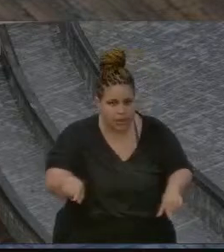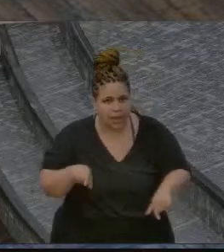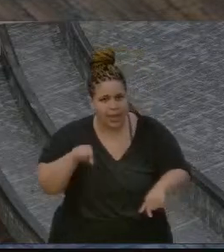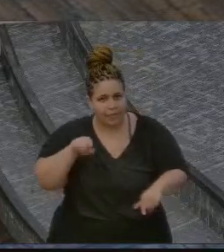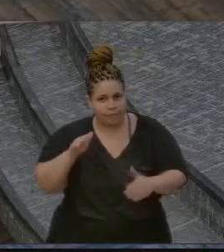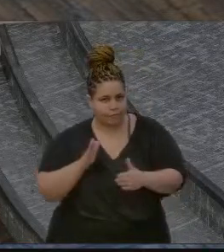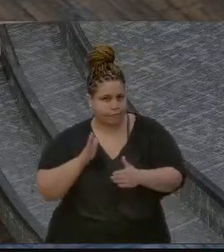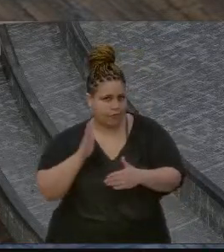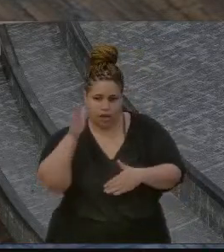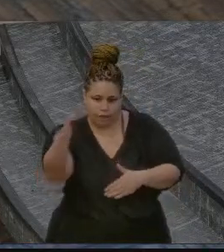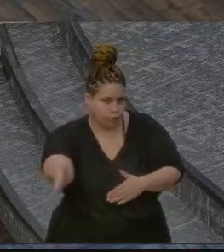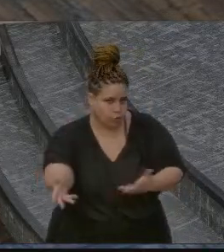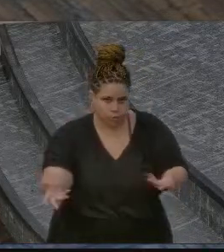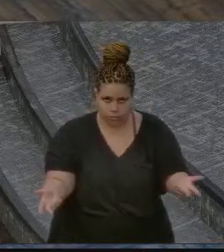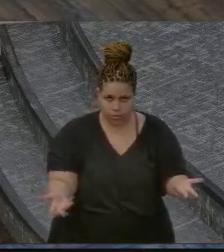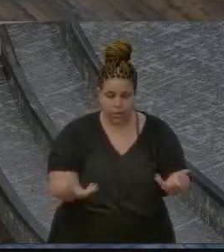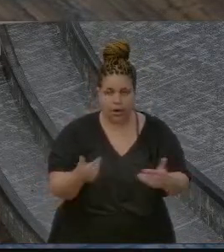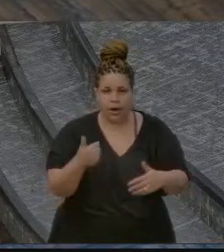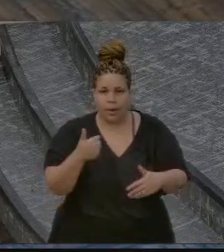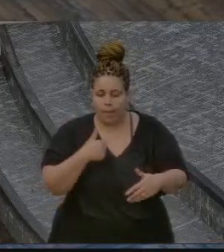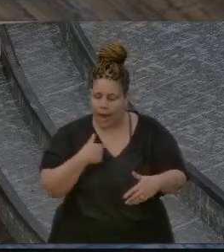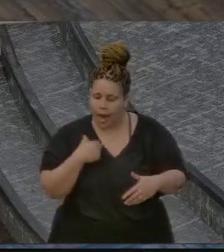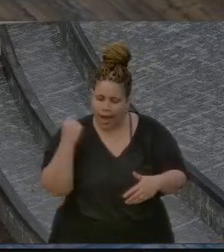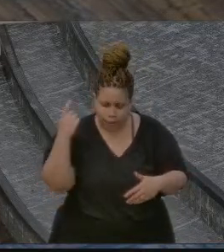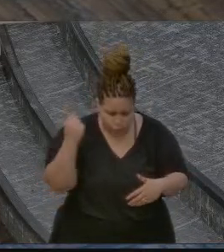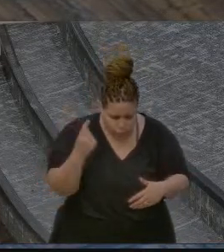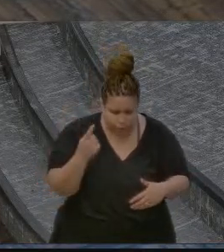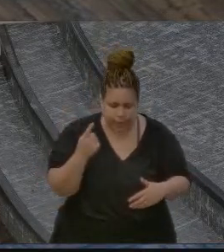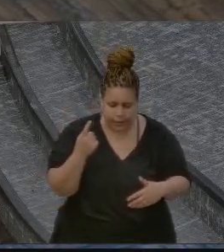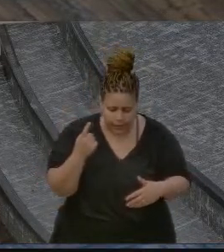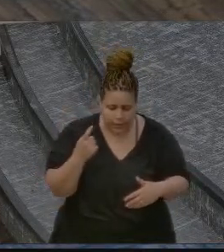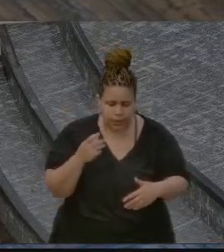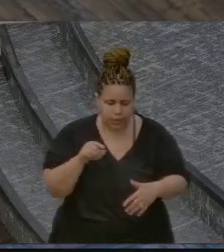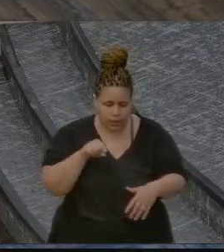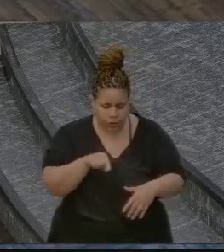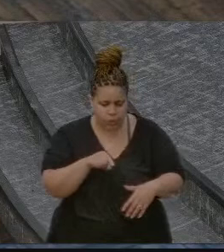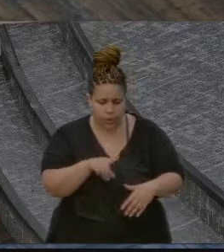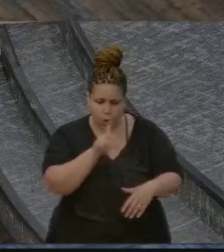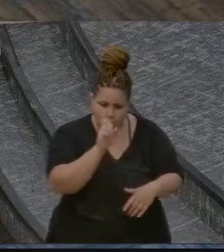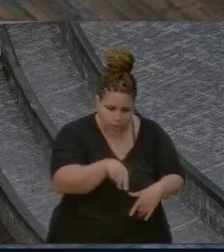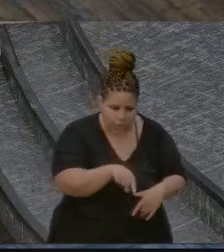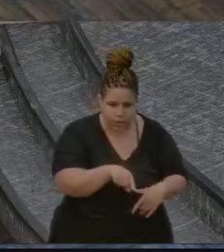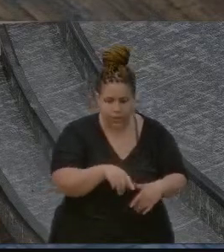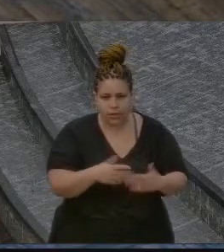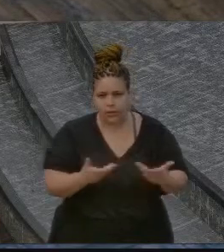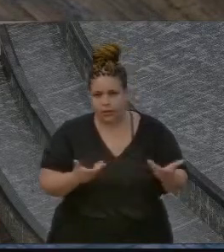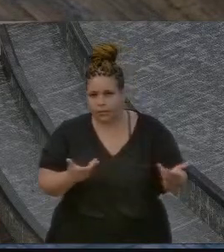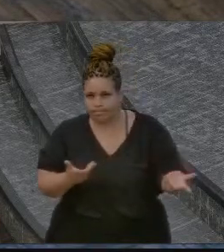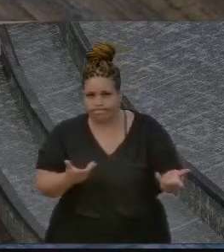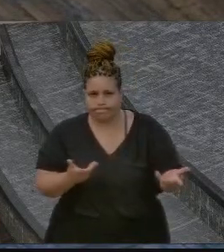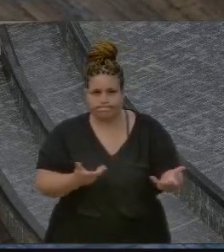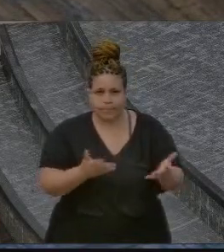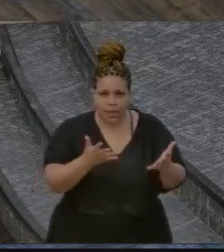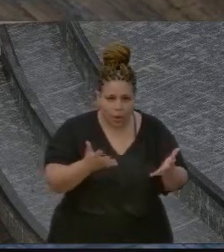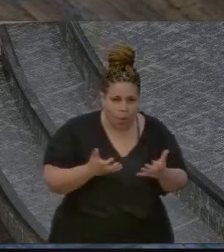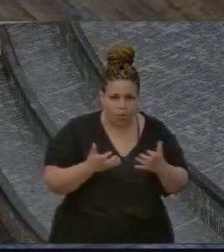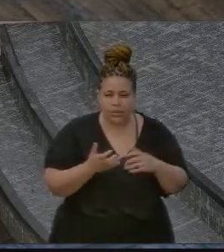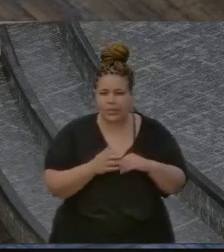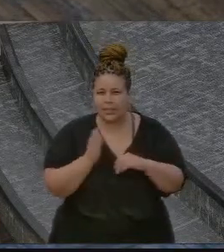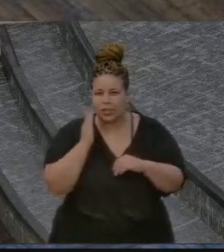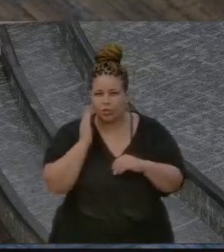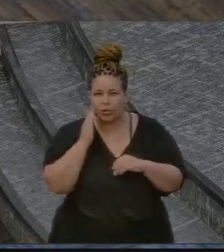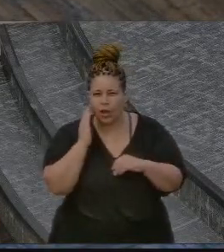am with you in terms of definitely questioning and wanting and having an eye and a lens on whether or